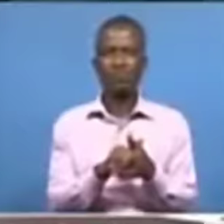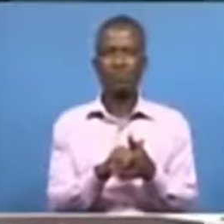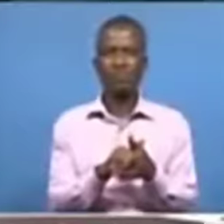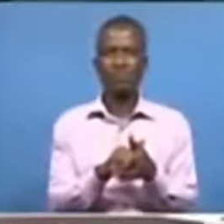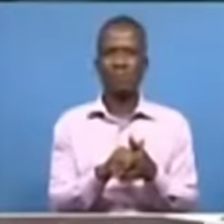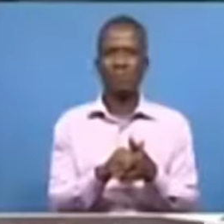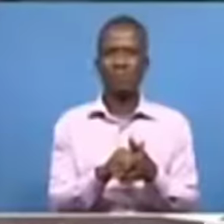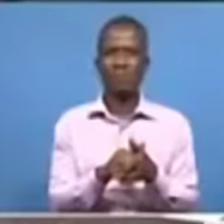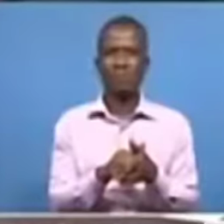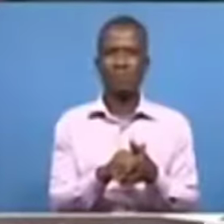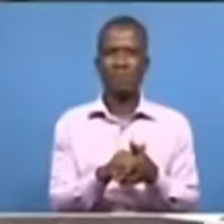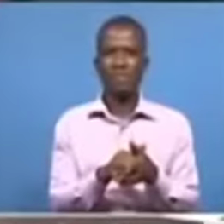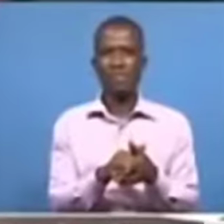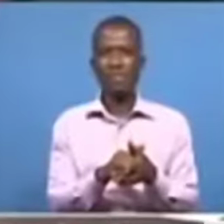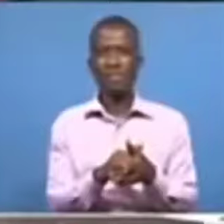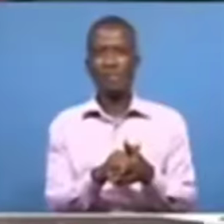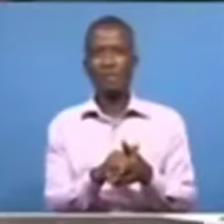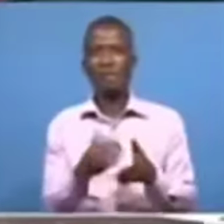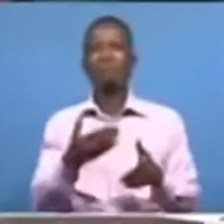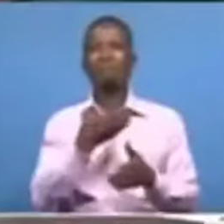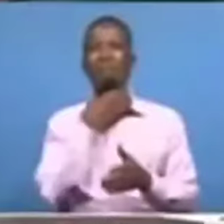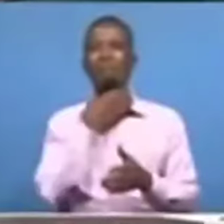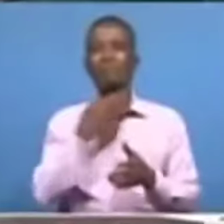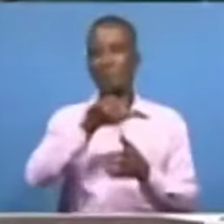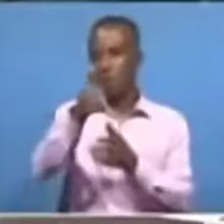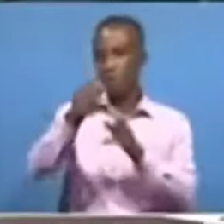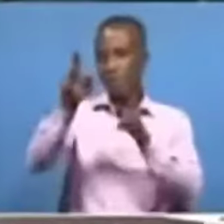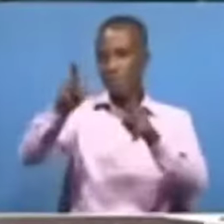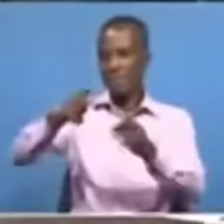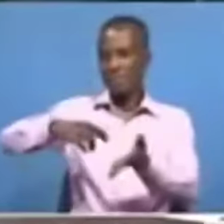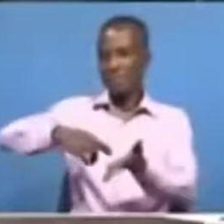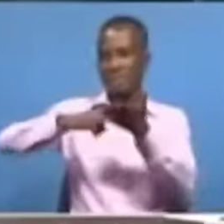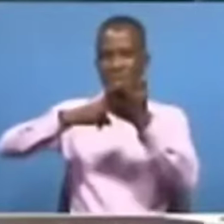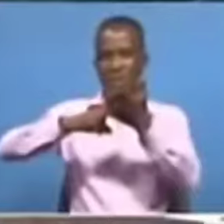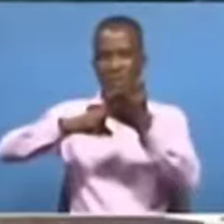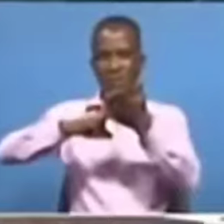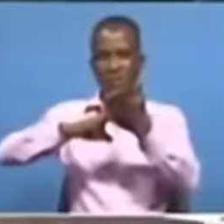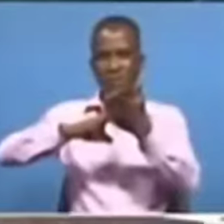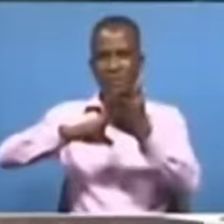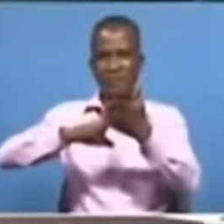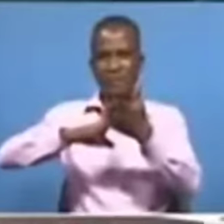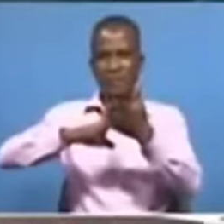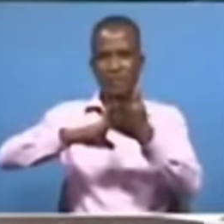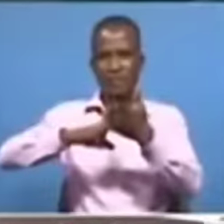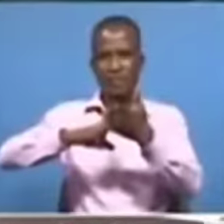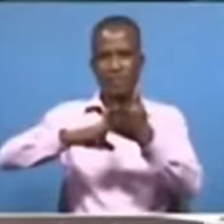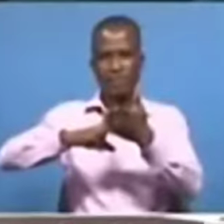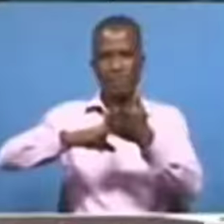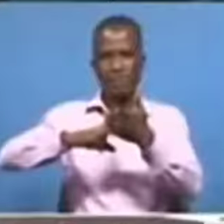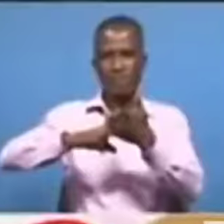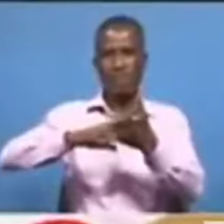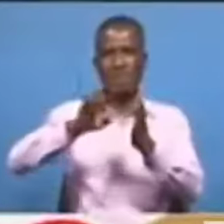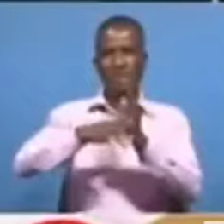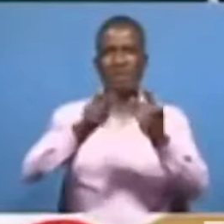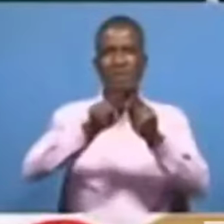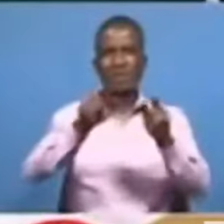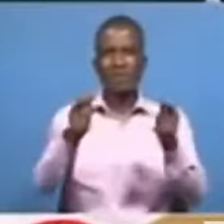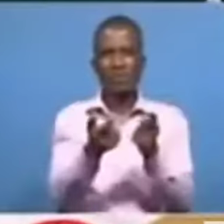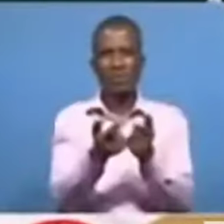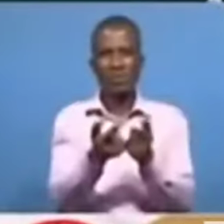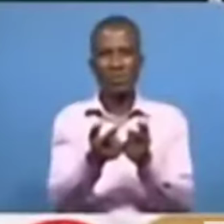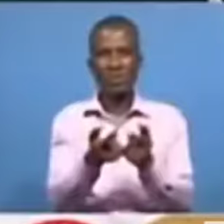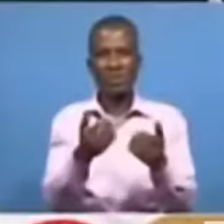held by the court as bound by a previous representation. That order has to do with a party